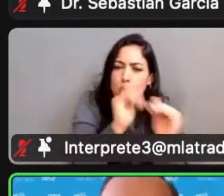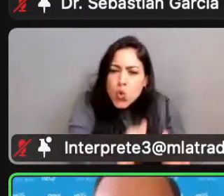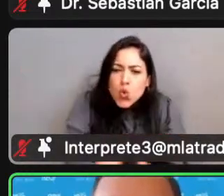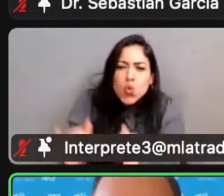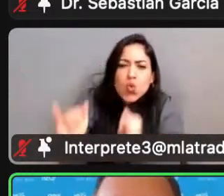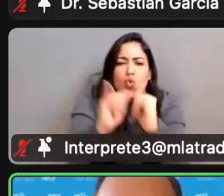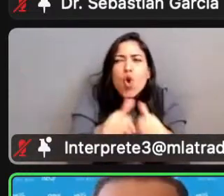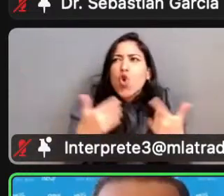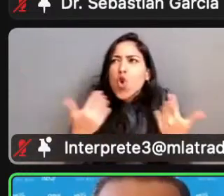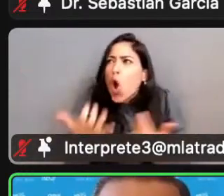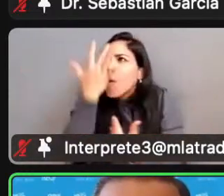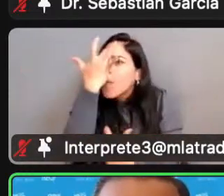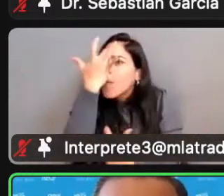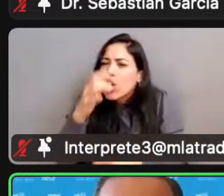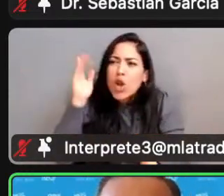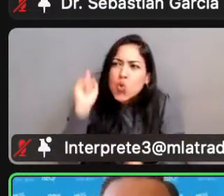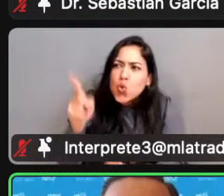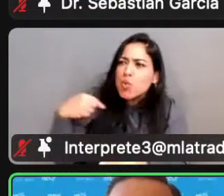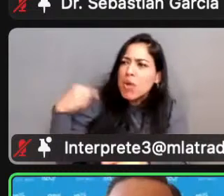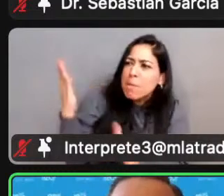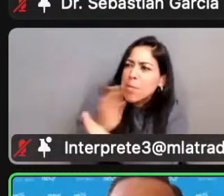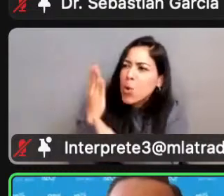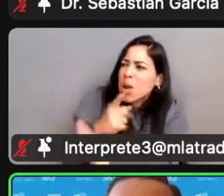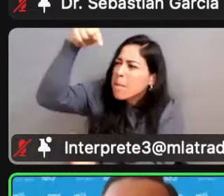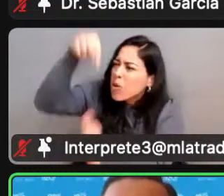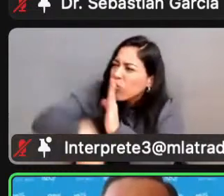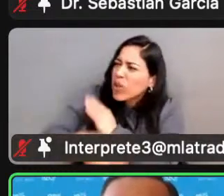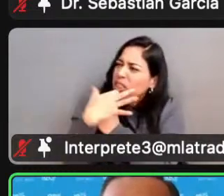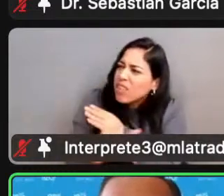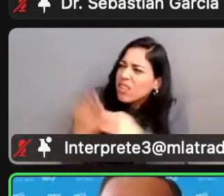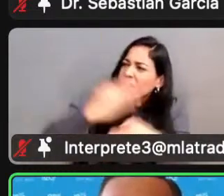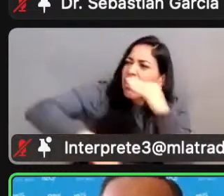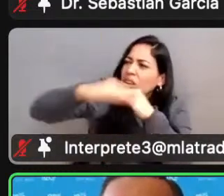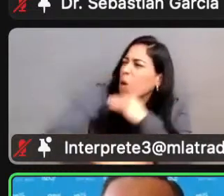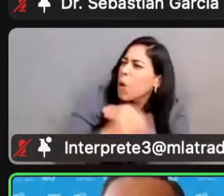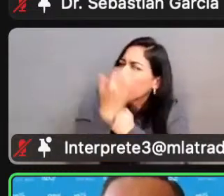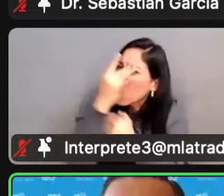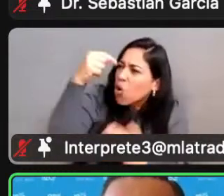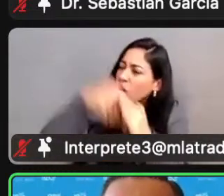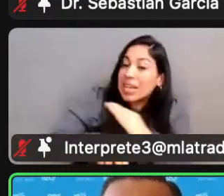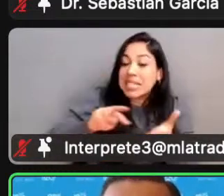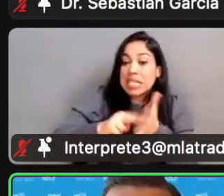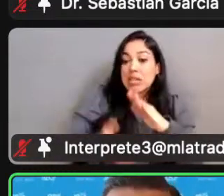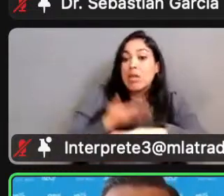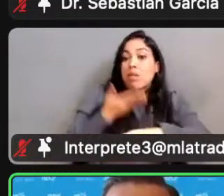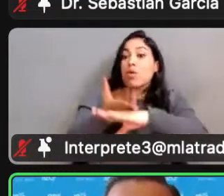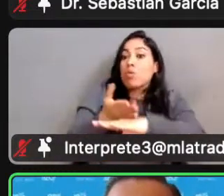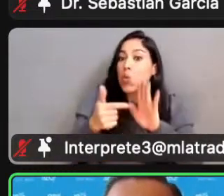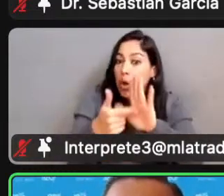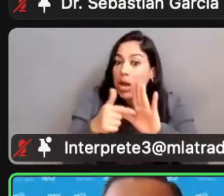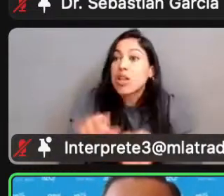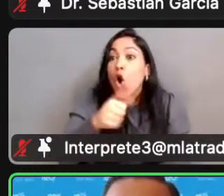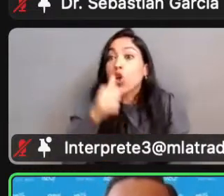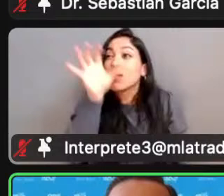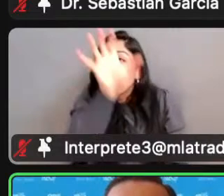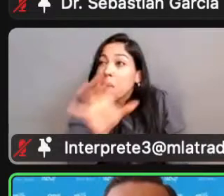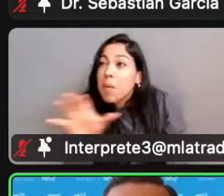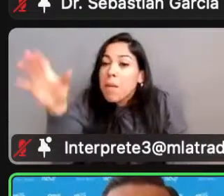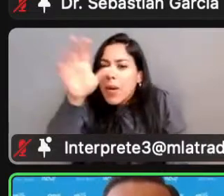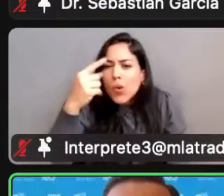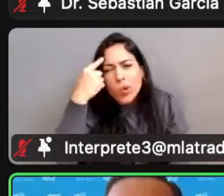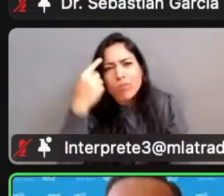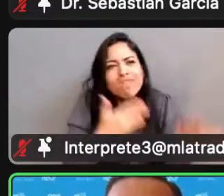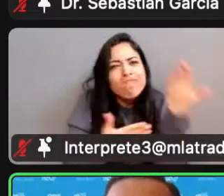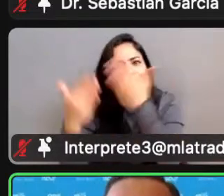more comprehensive focus that covers the social gradient, essentially the proposal of our organization with all the countries